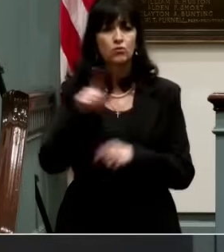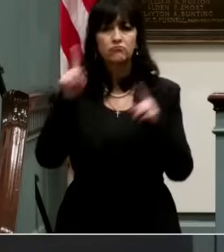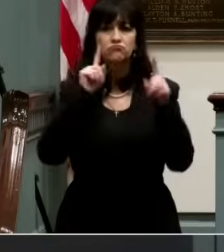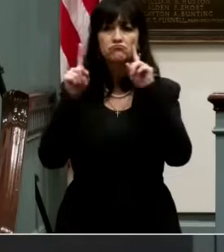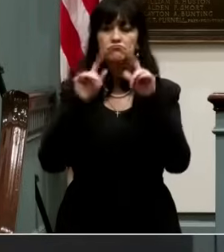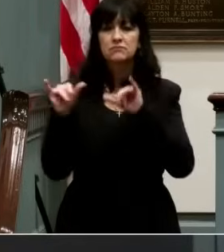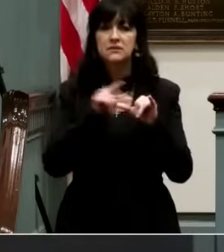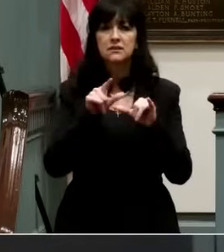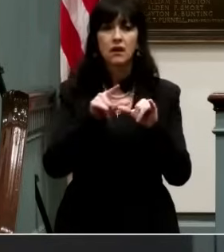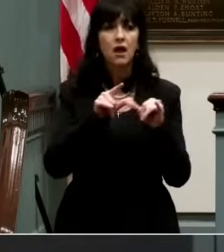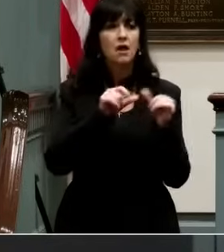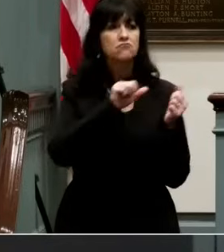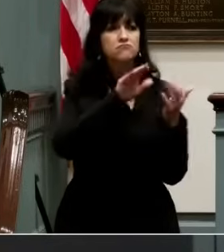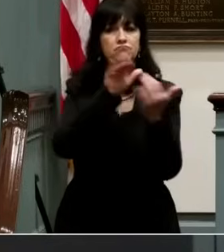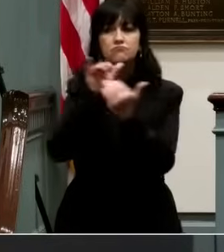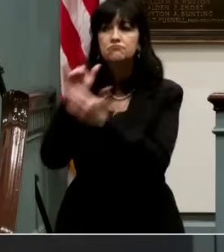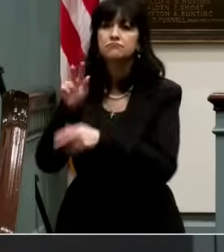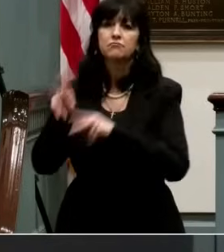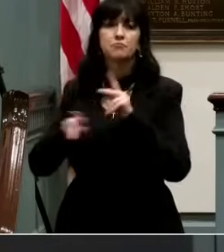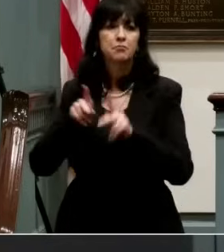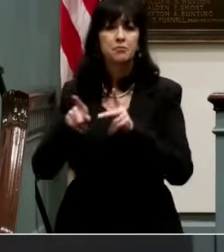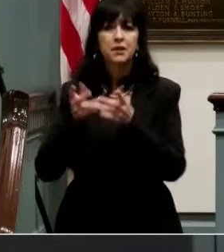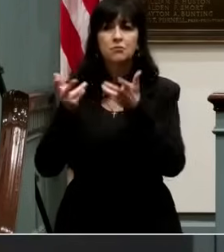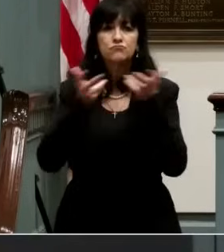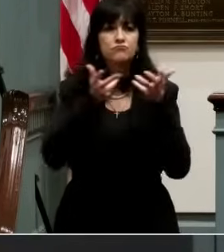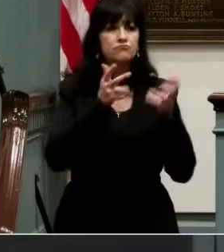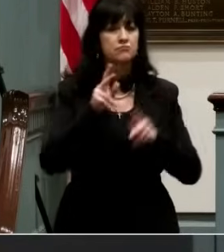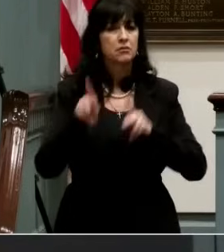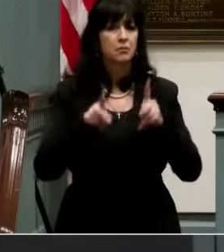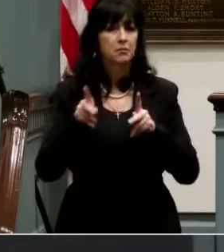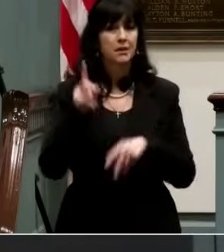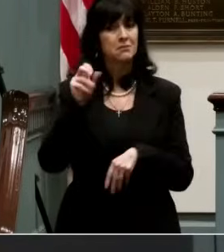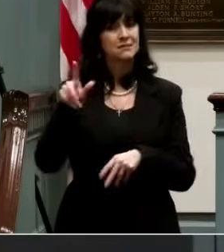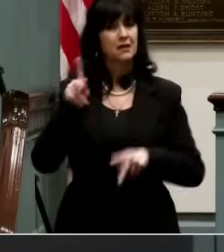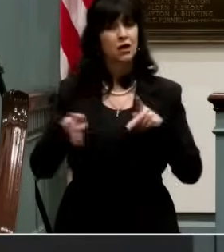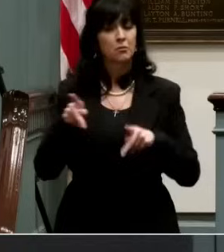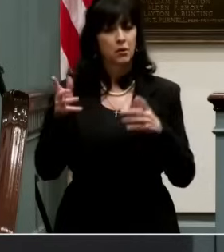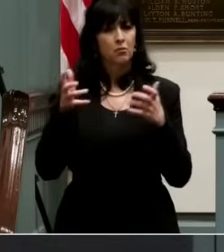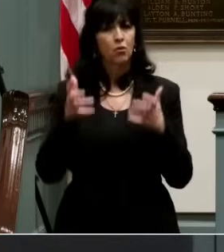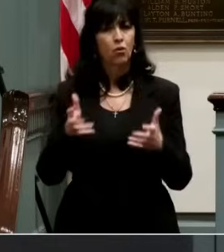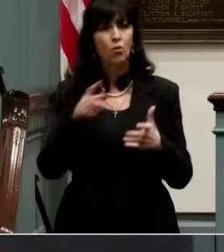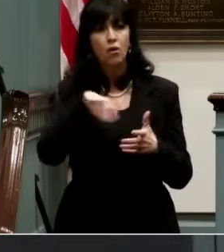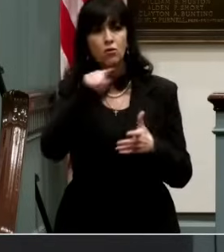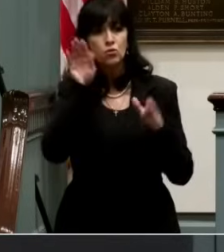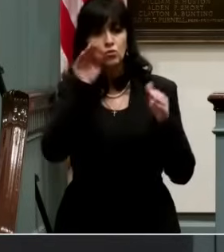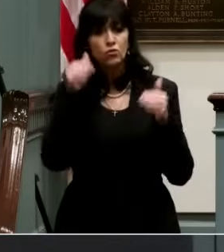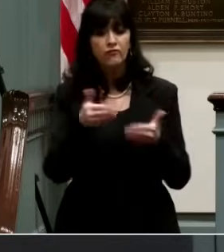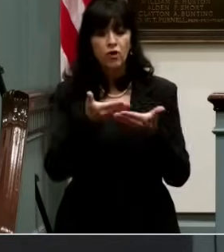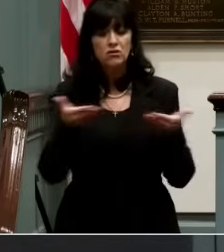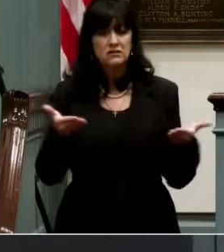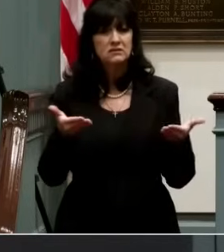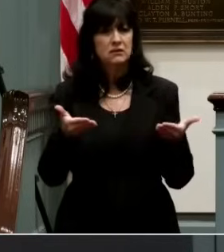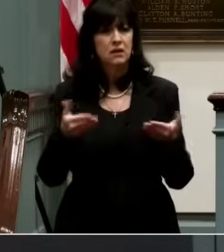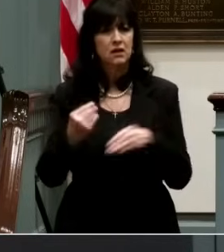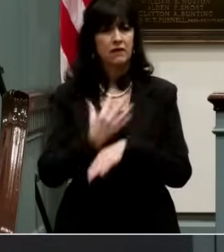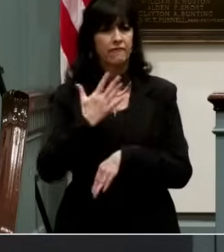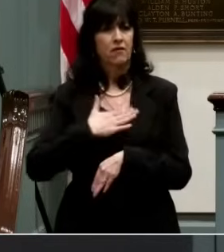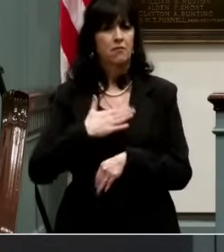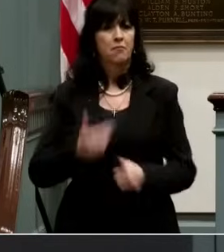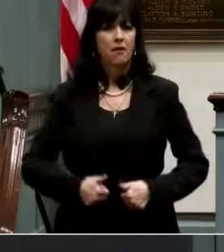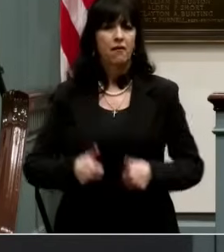thing. Delawareans want us to focus on the issues that matter in their everyday lives: access to good